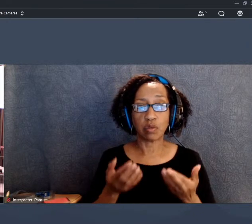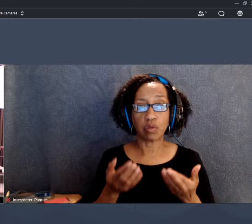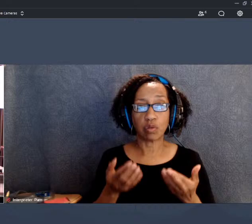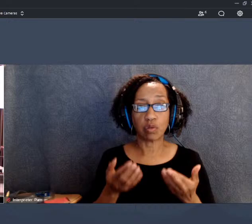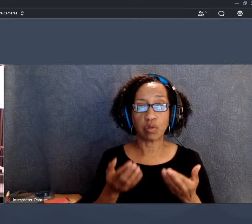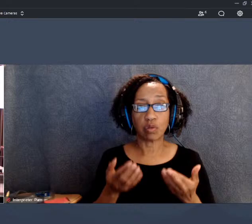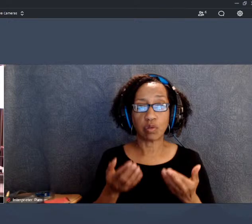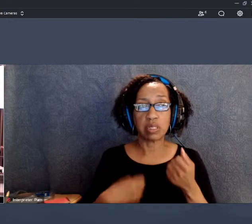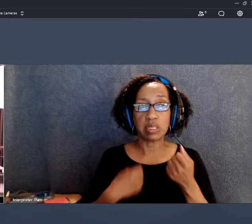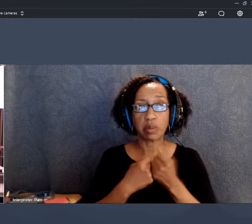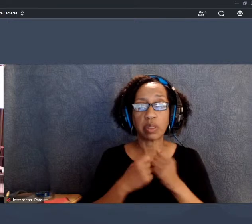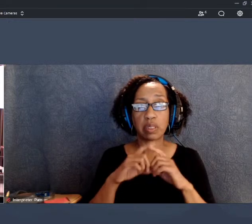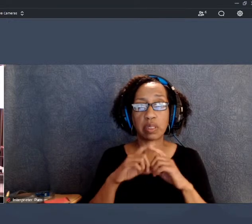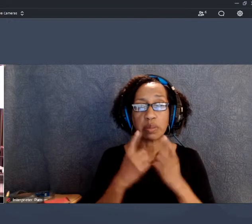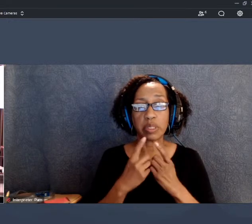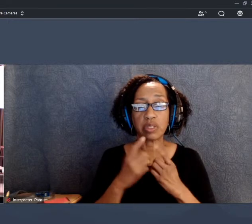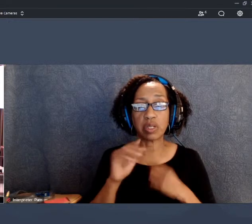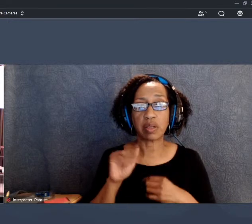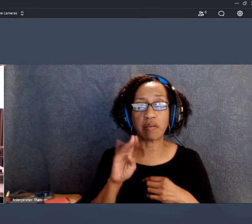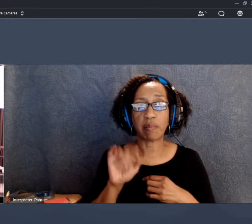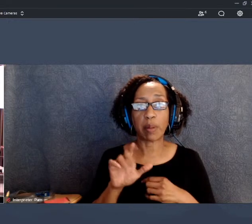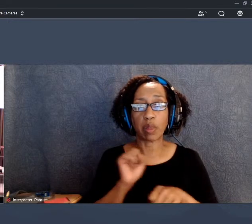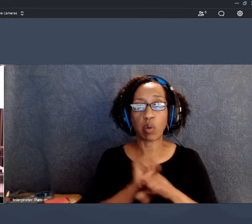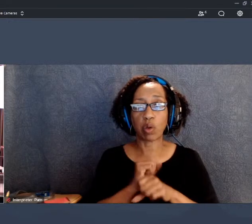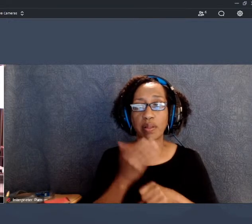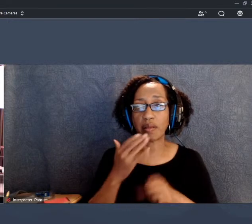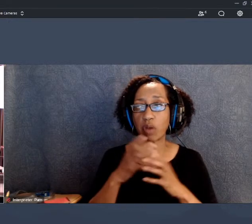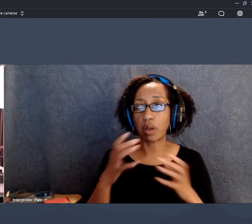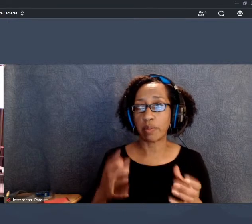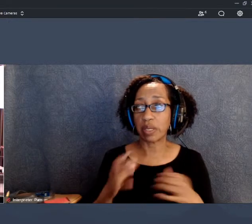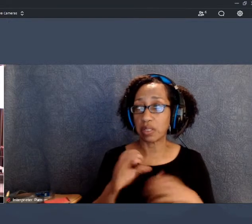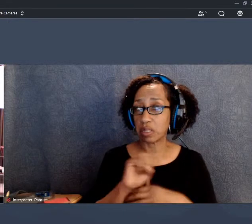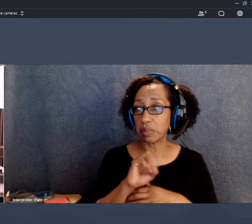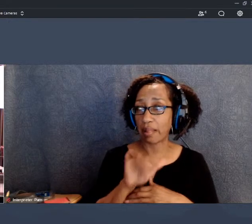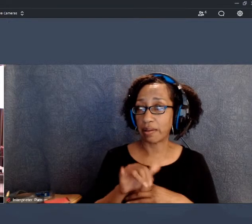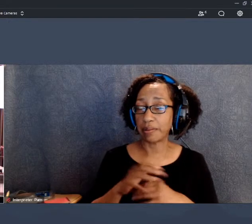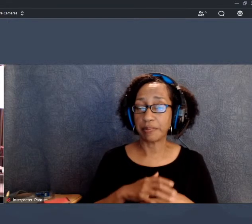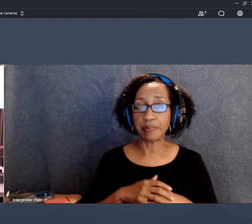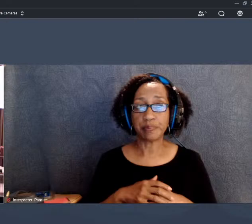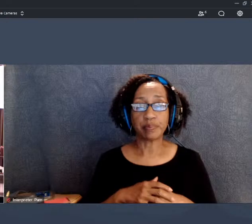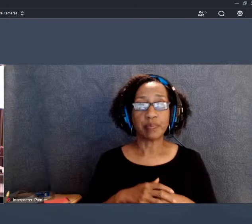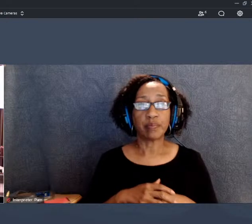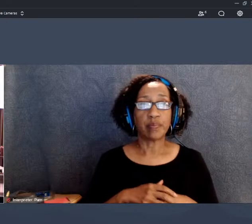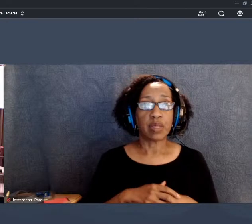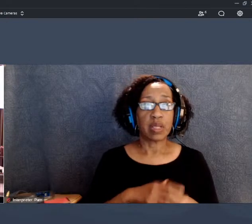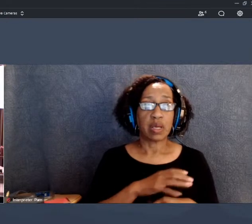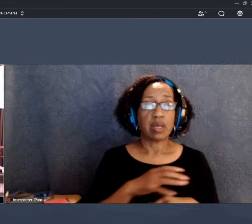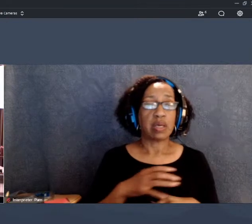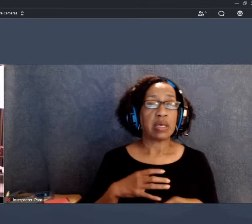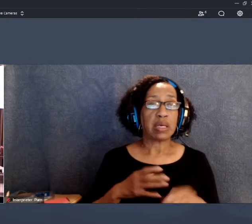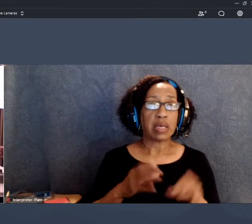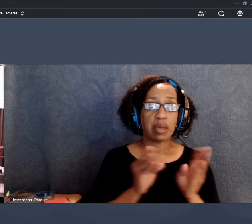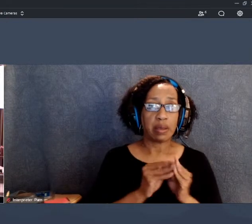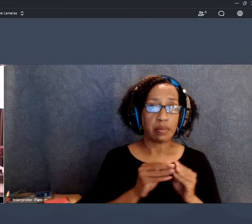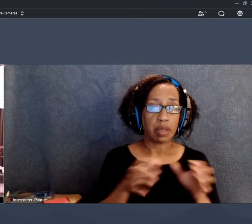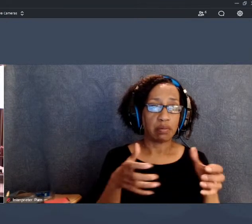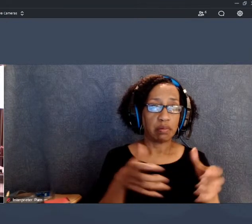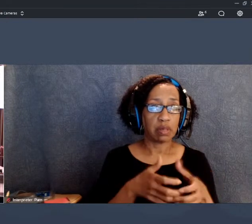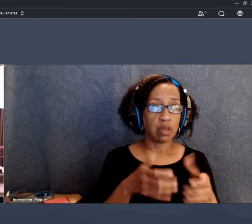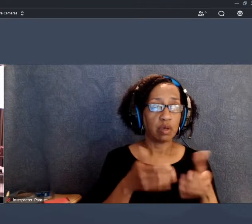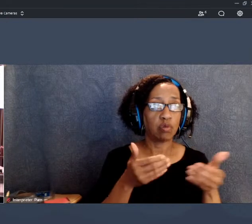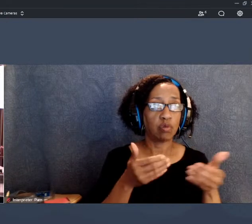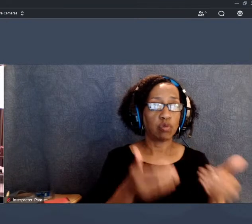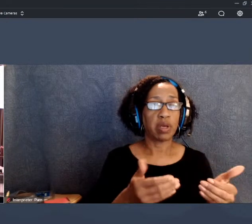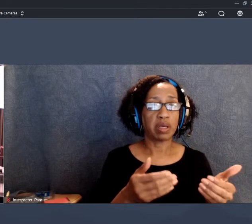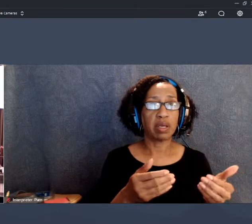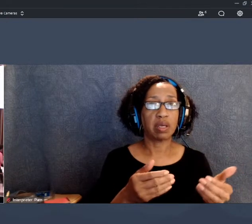Division of Public Works. Thank you very much. Councilman Smiley. Mr. Chair, the committee may recommend approval, and I